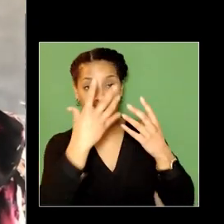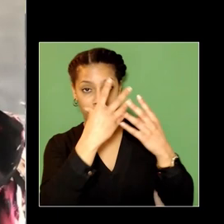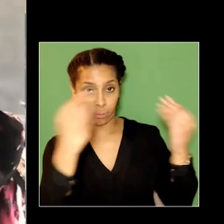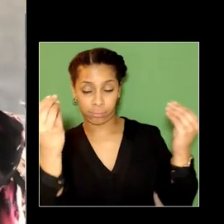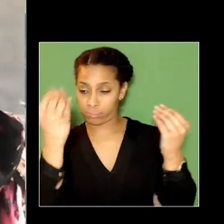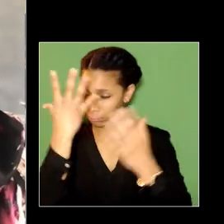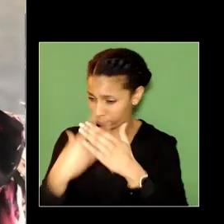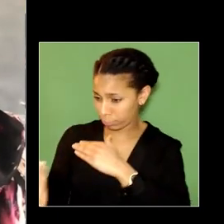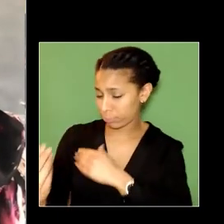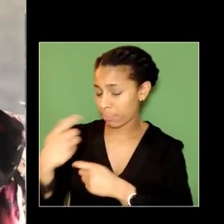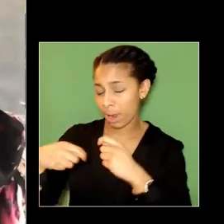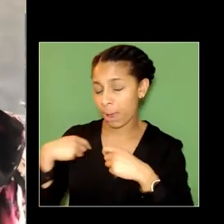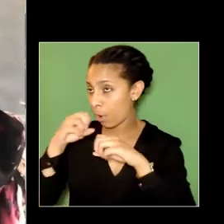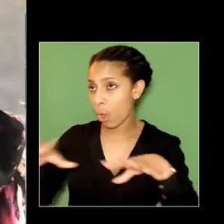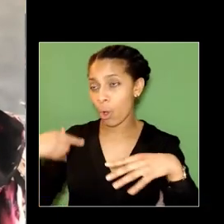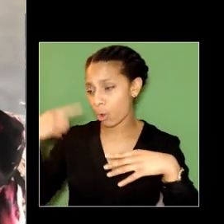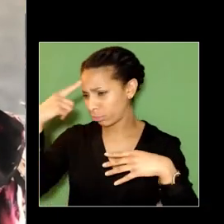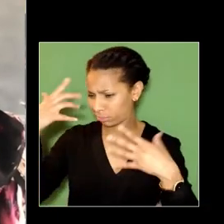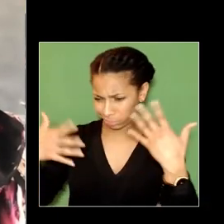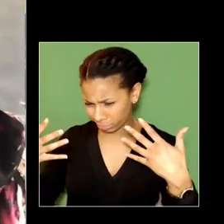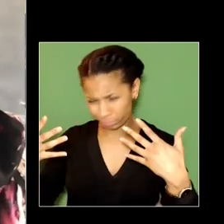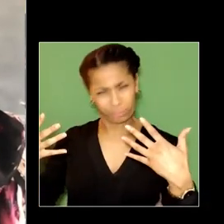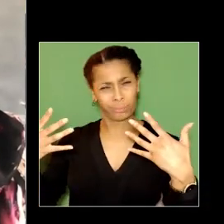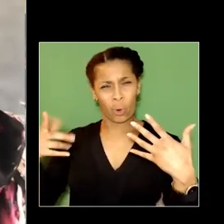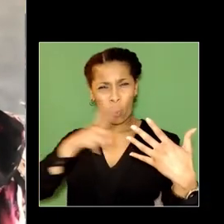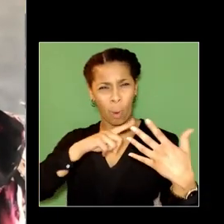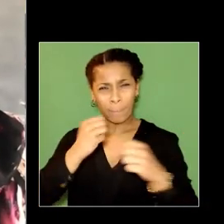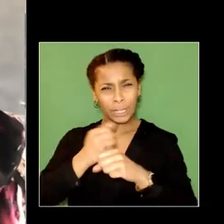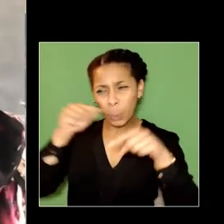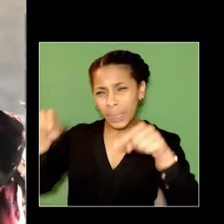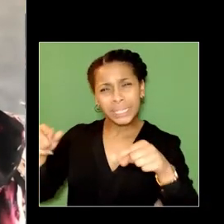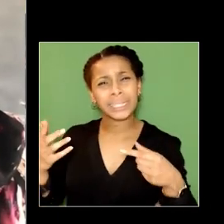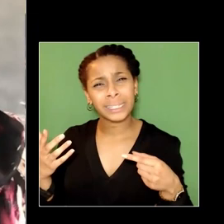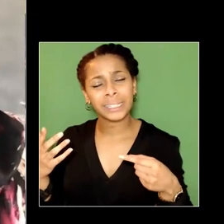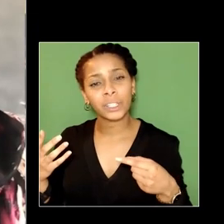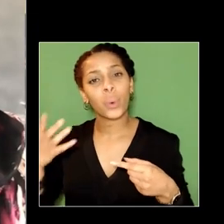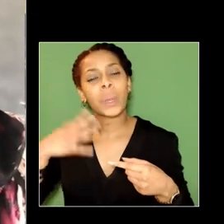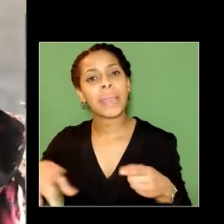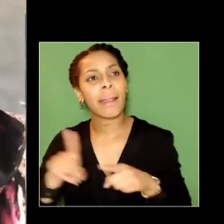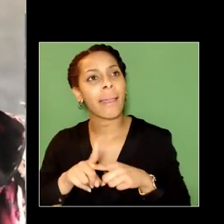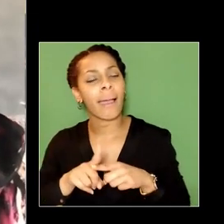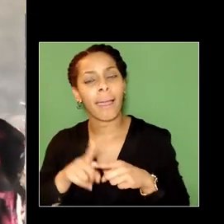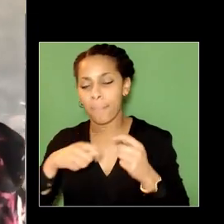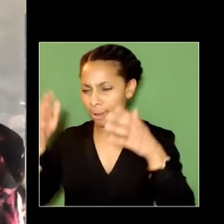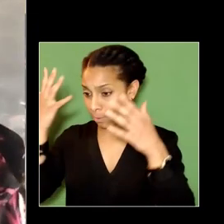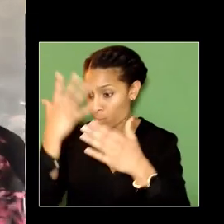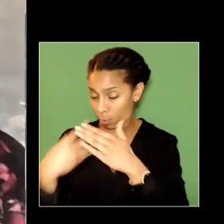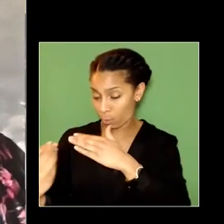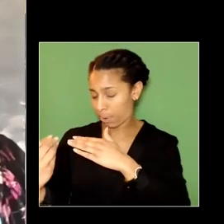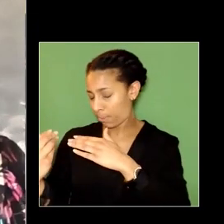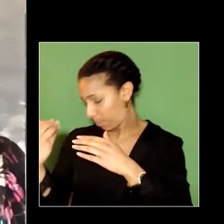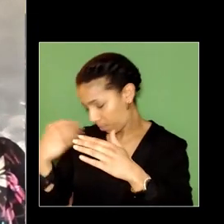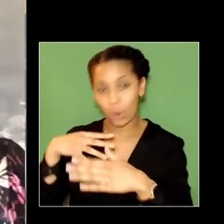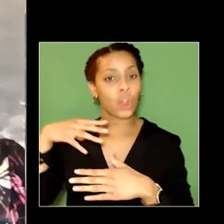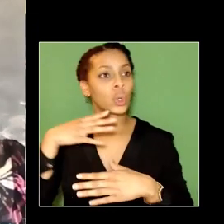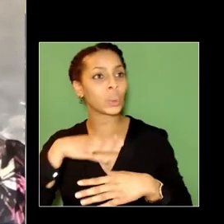lose track of why you started doing this in the first place. So it's, you have these anchor points of places where you and people and places and things